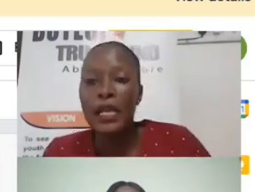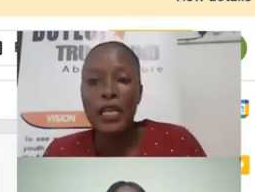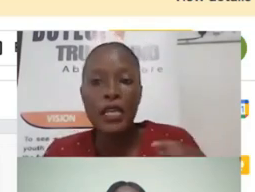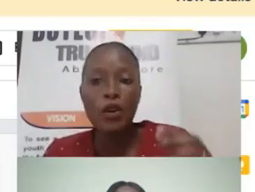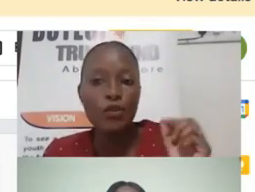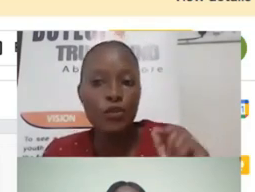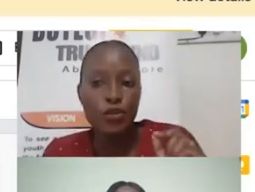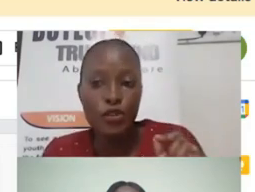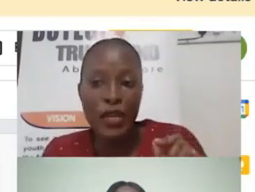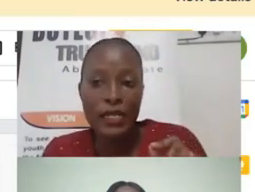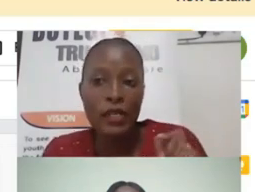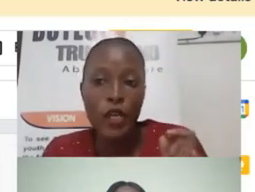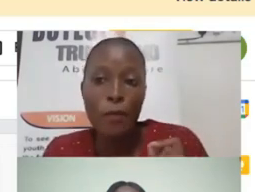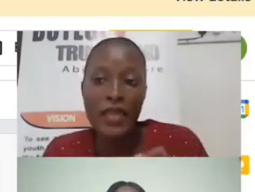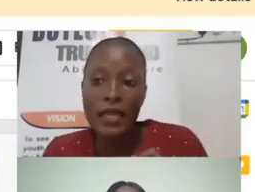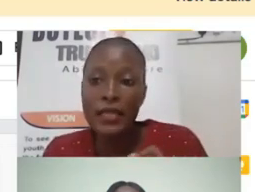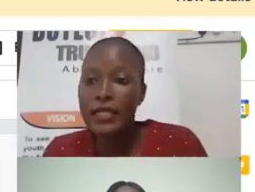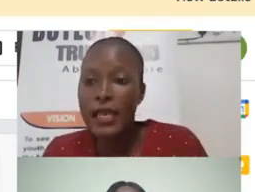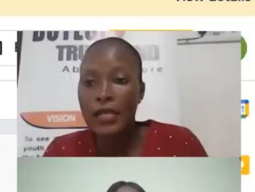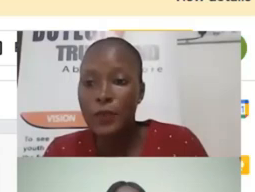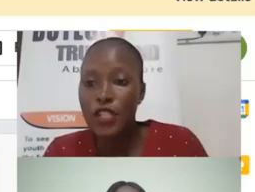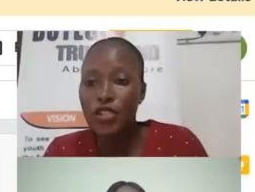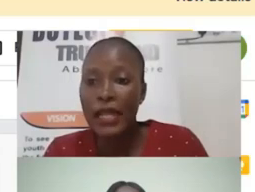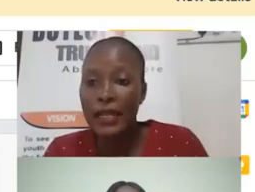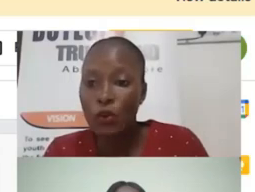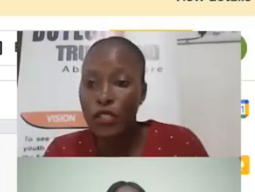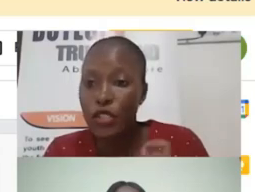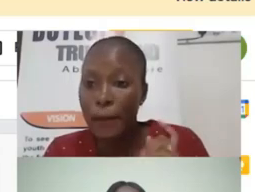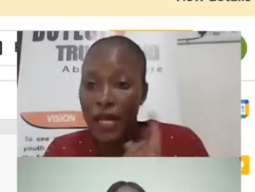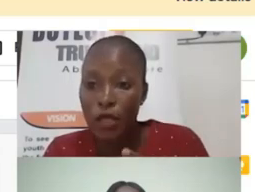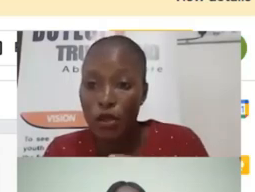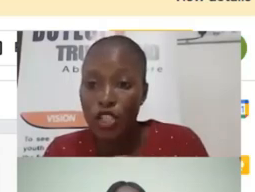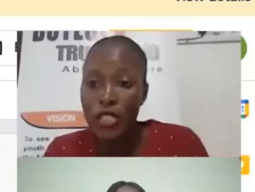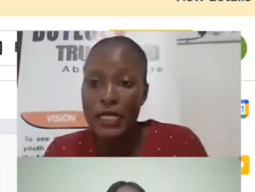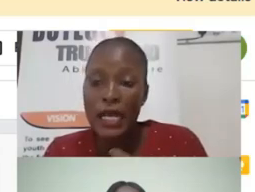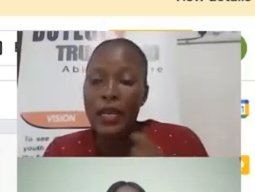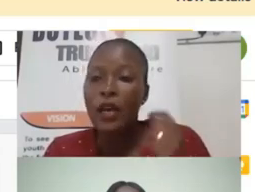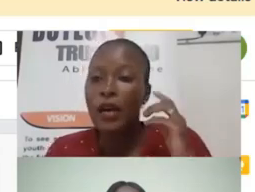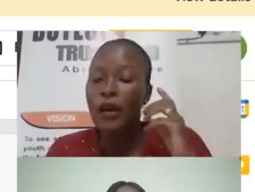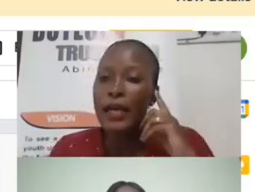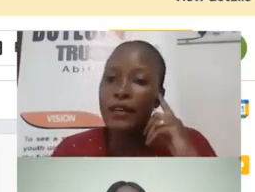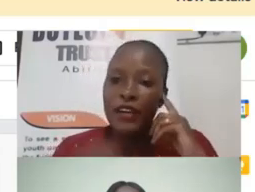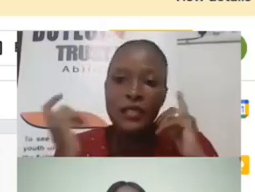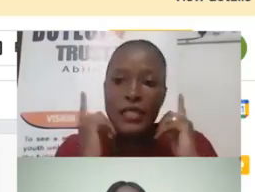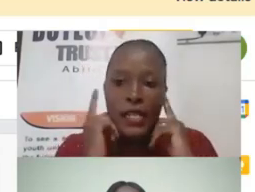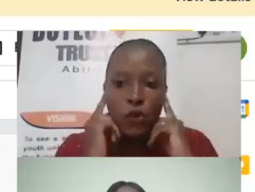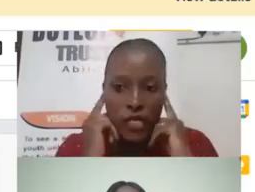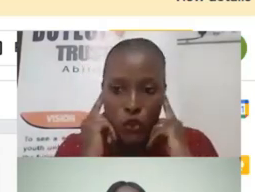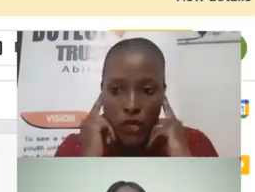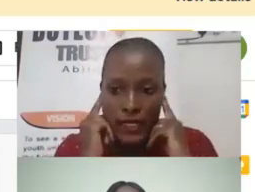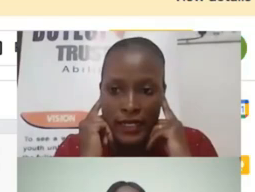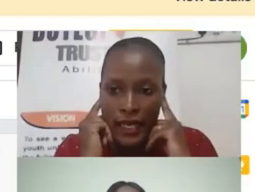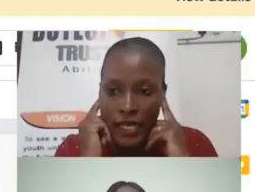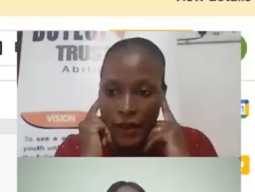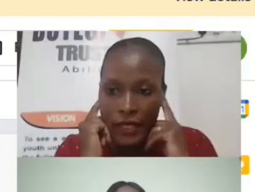disability, he or we usually recommend that they see a speech and language pathologist. And the first thing they do